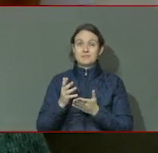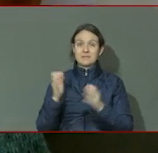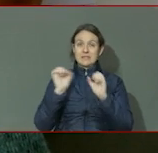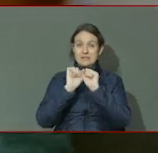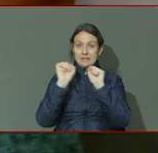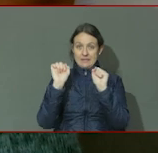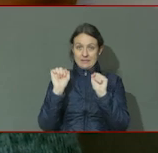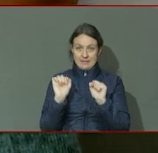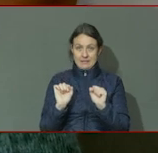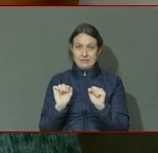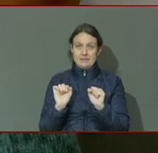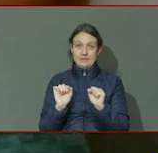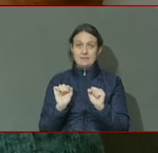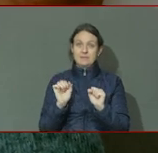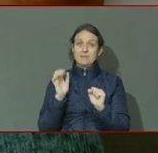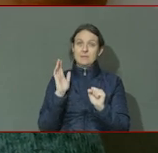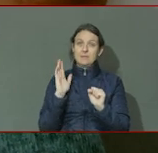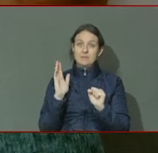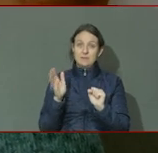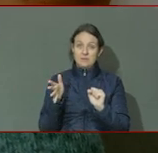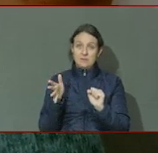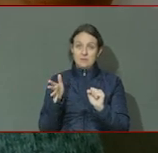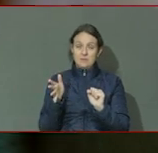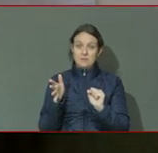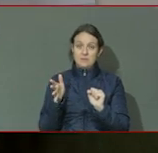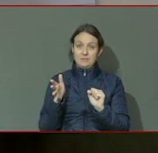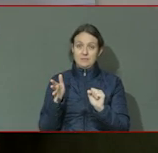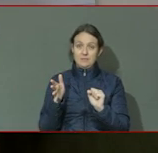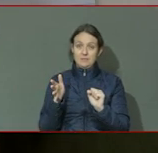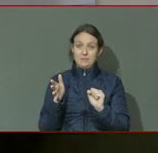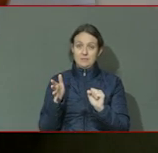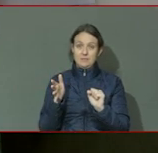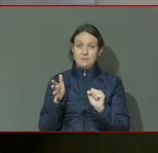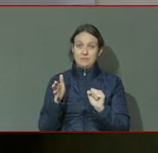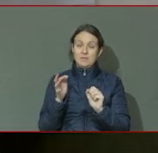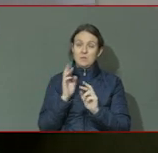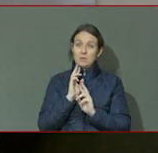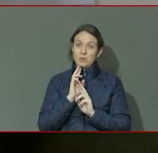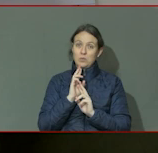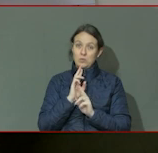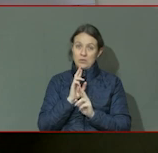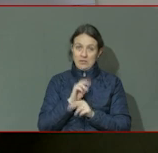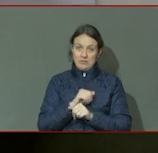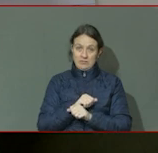system will react to